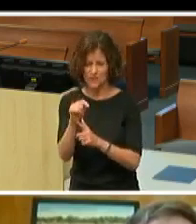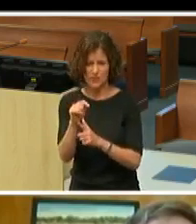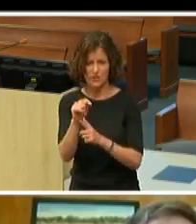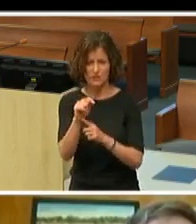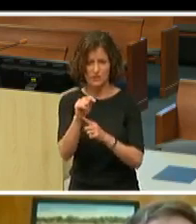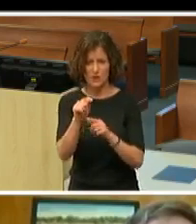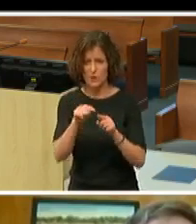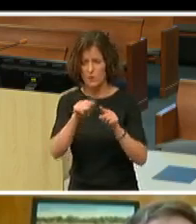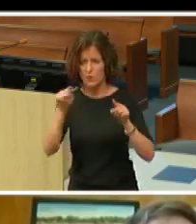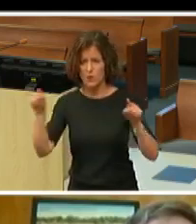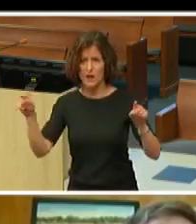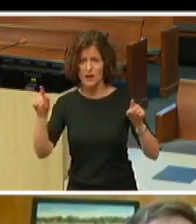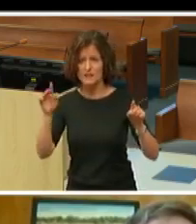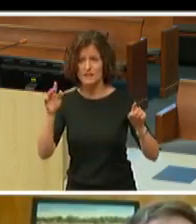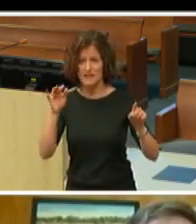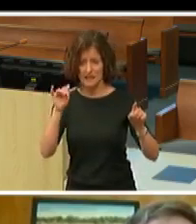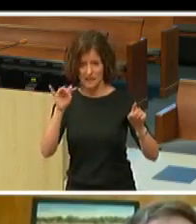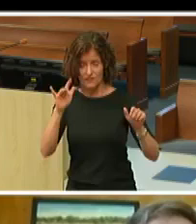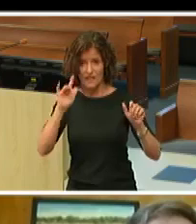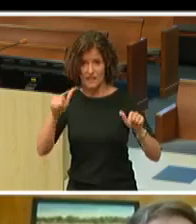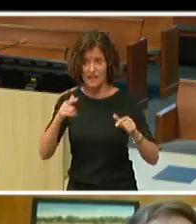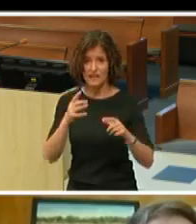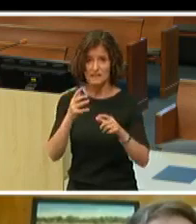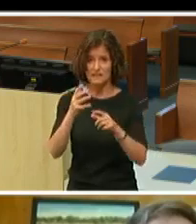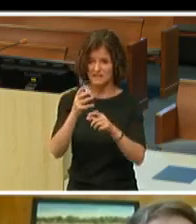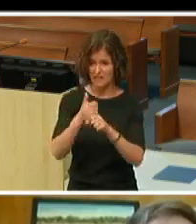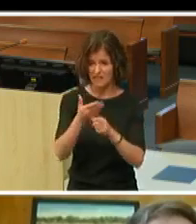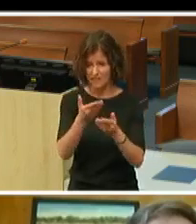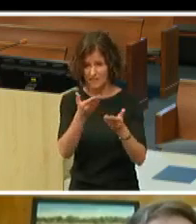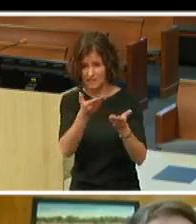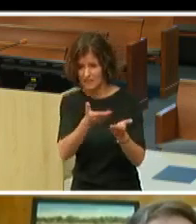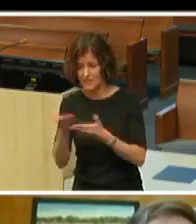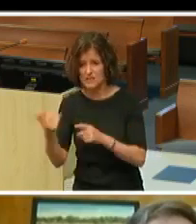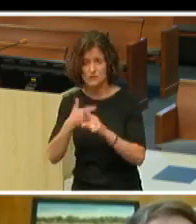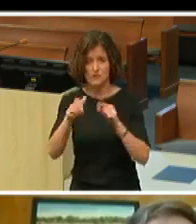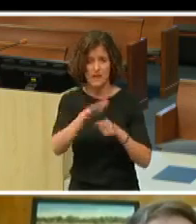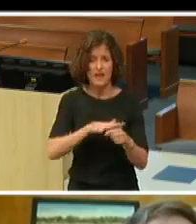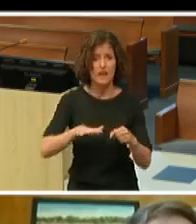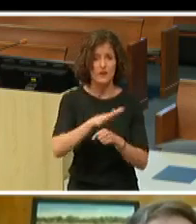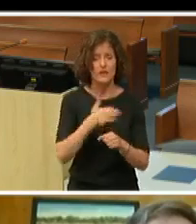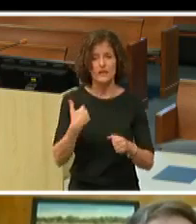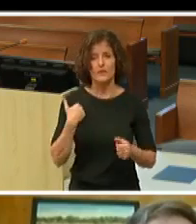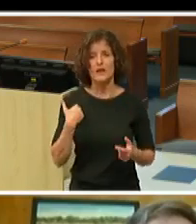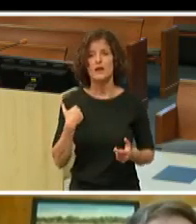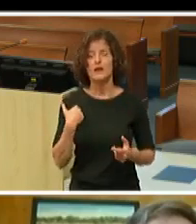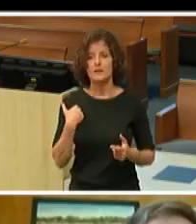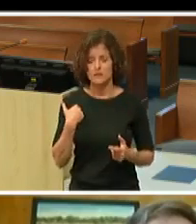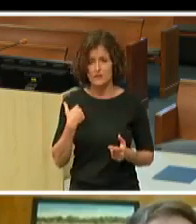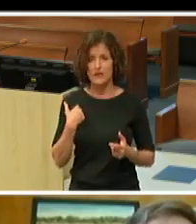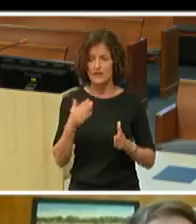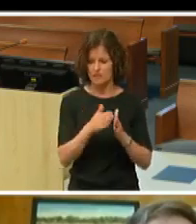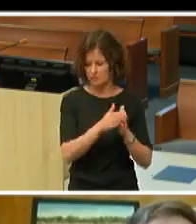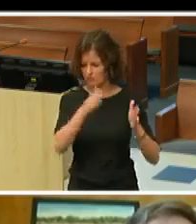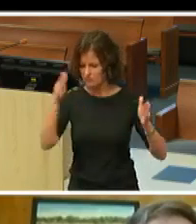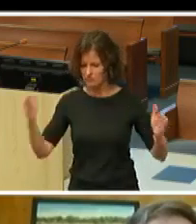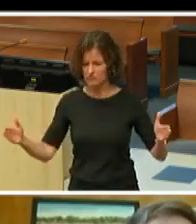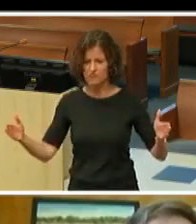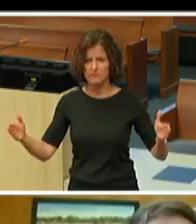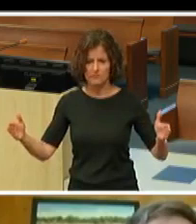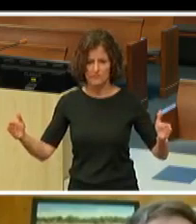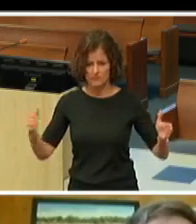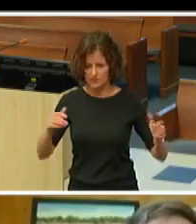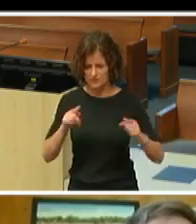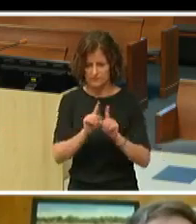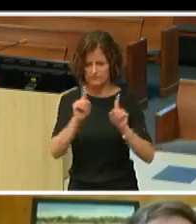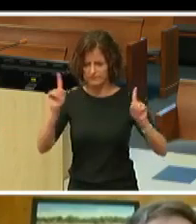overhangs. And if they would get their merchandise and junk out from under there, they would have a full width for the